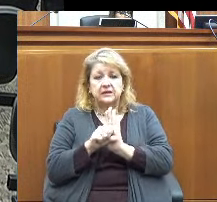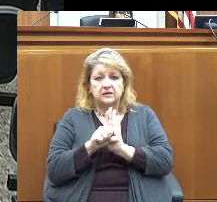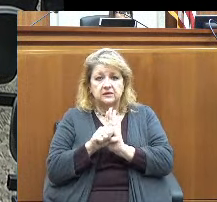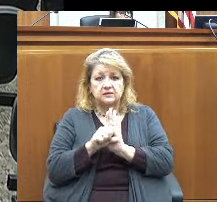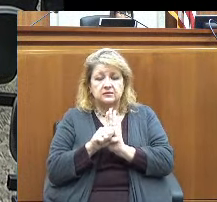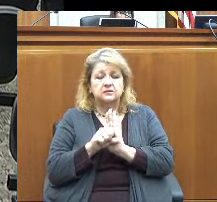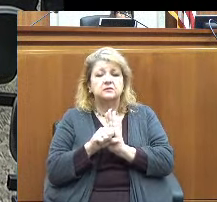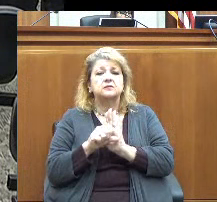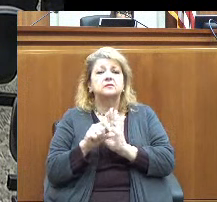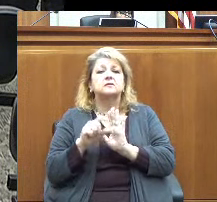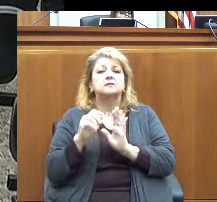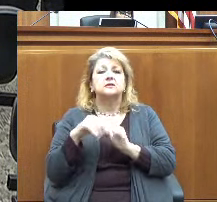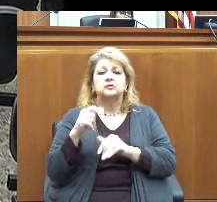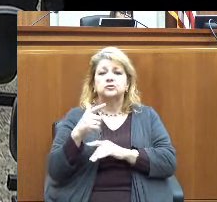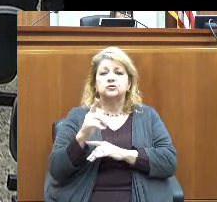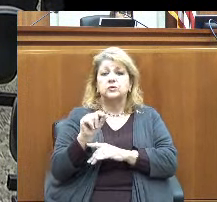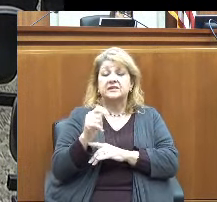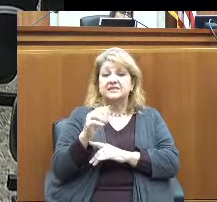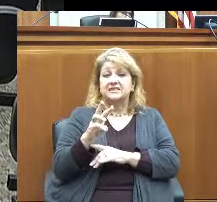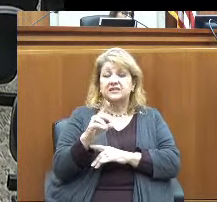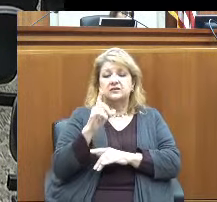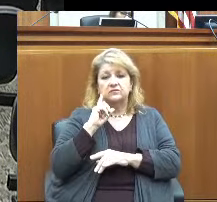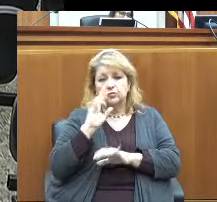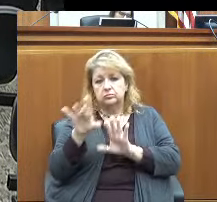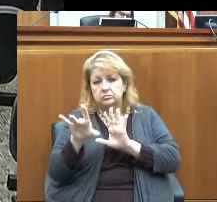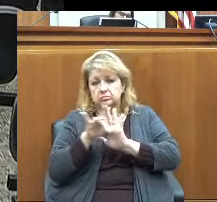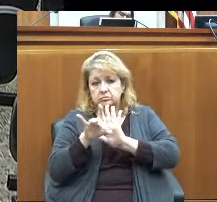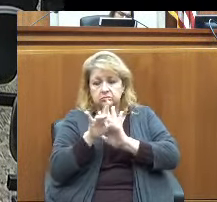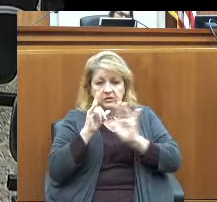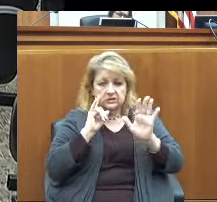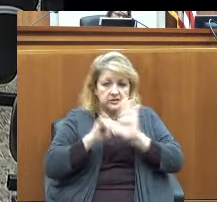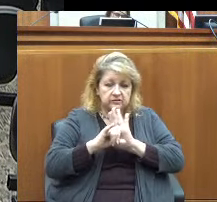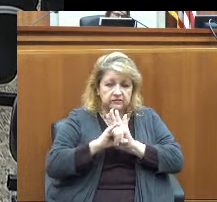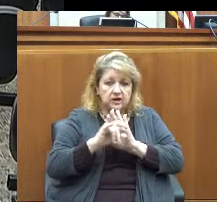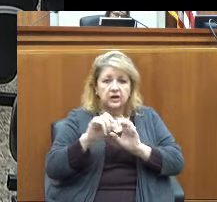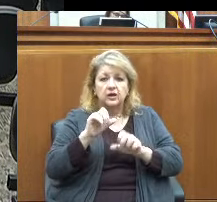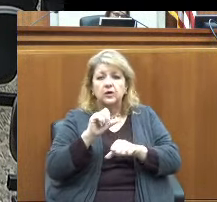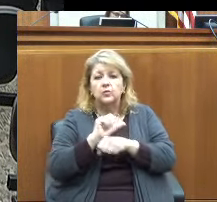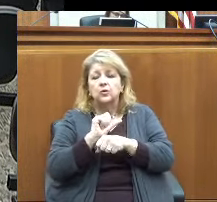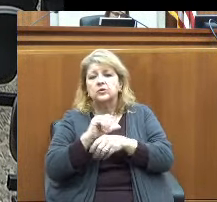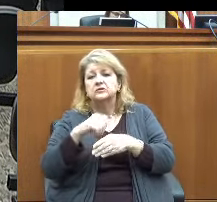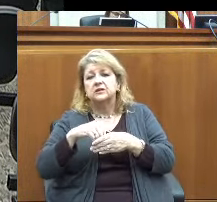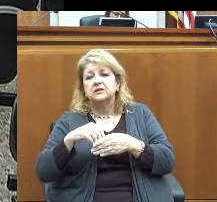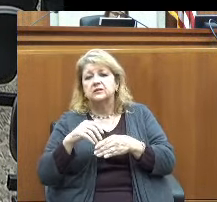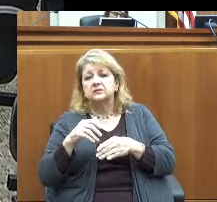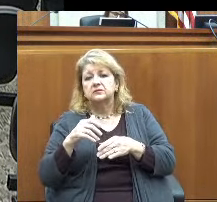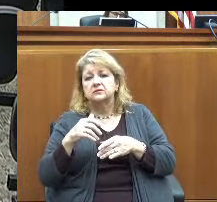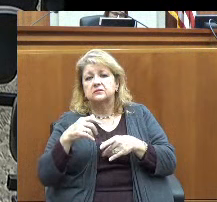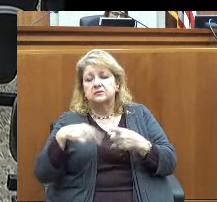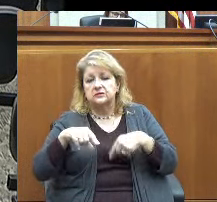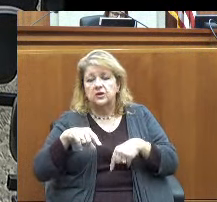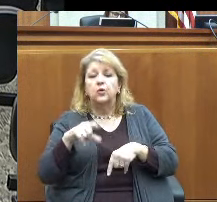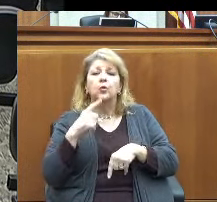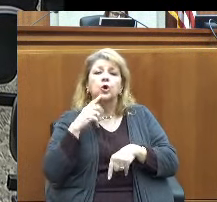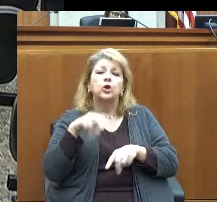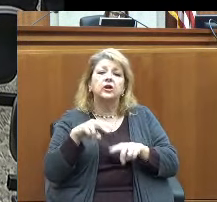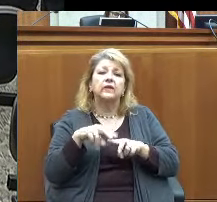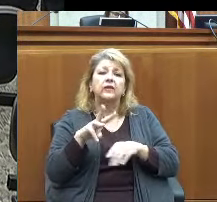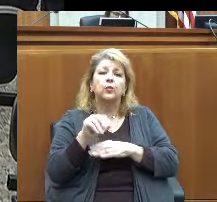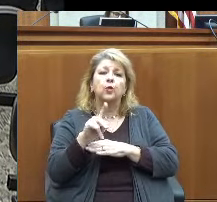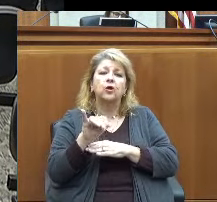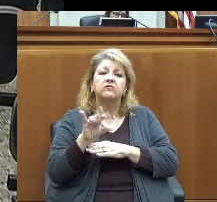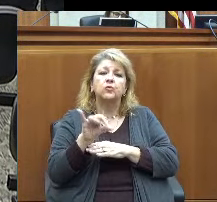support leaders in workforce development. These annual reports used October 1 reporting data, which is generally submitted